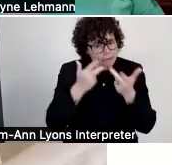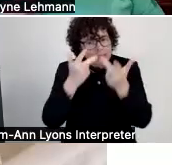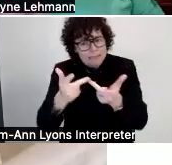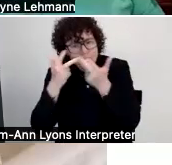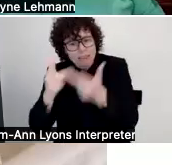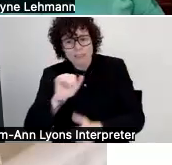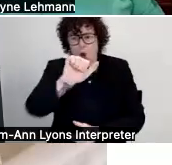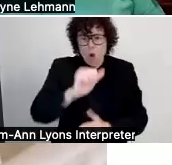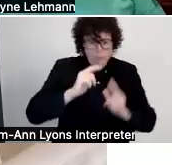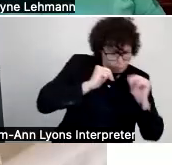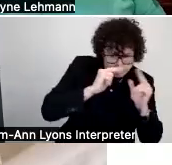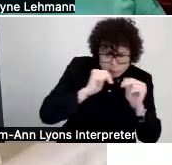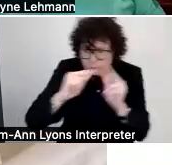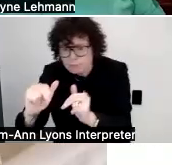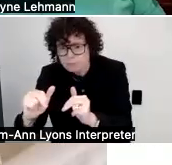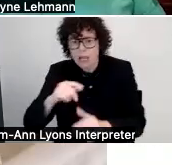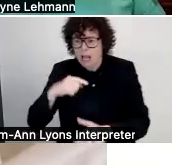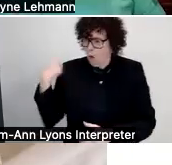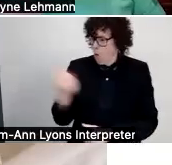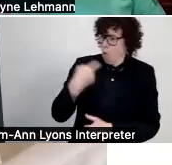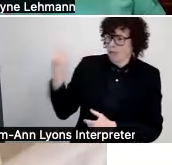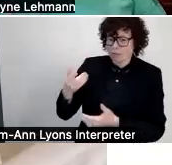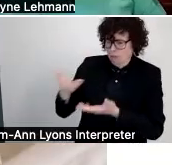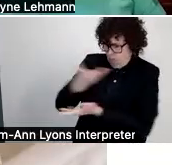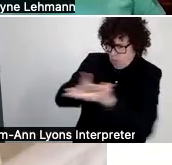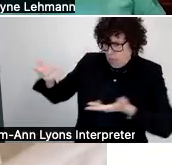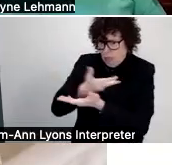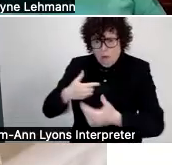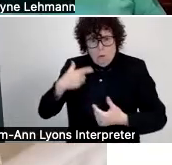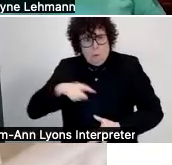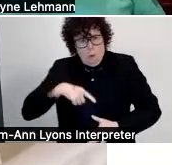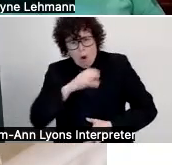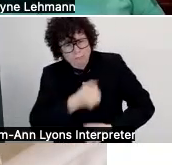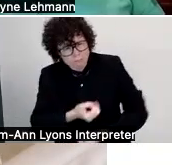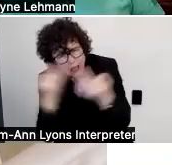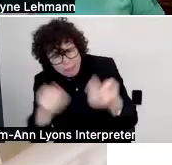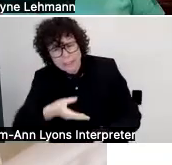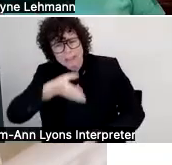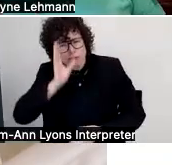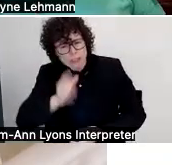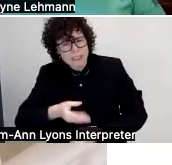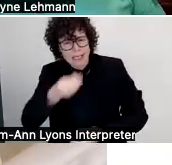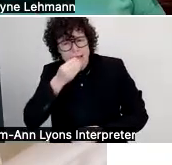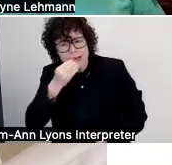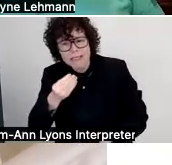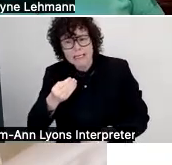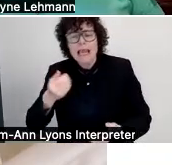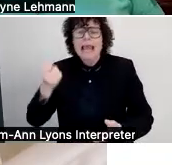thinking about why she wasn't eating or drinking. It's too easy for people to blame